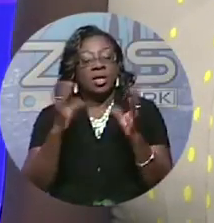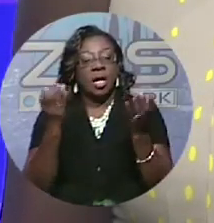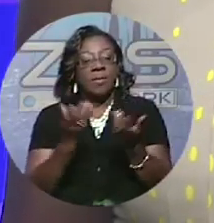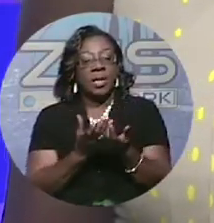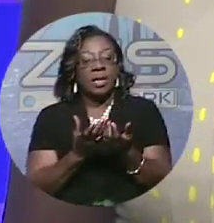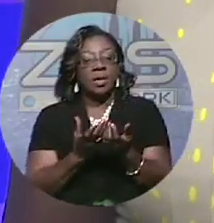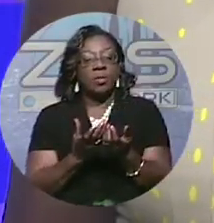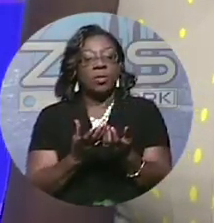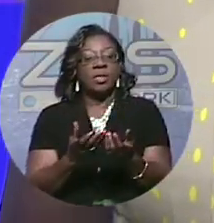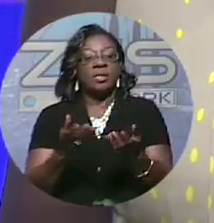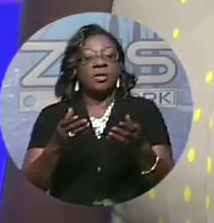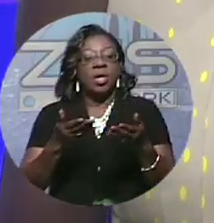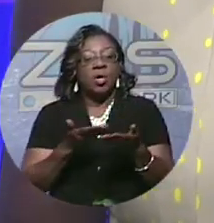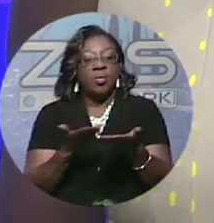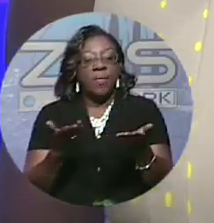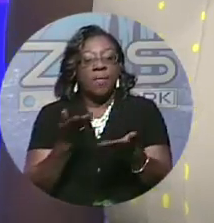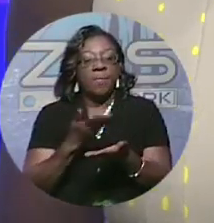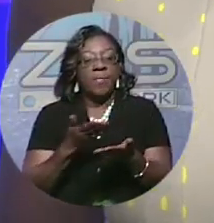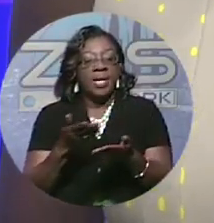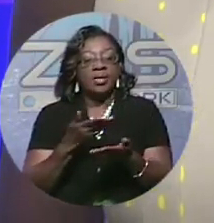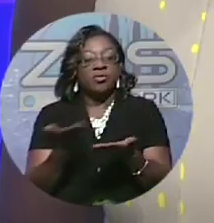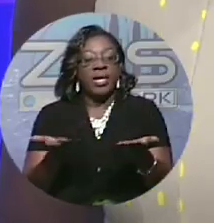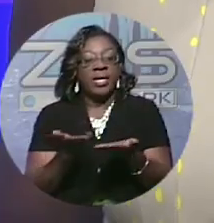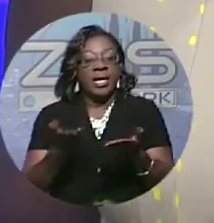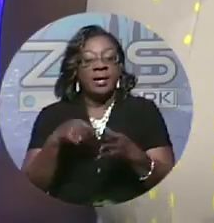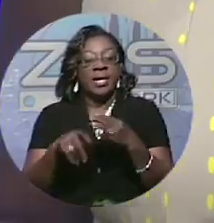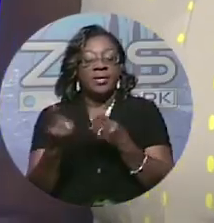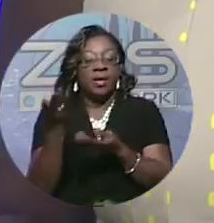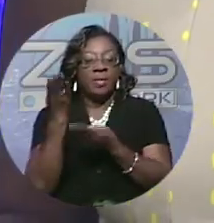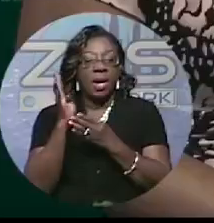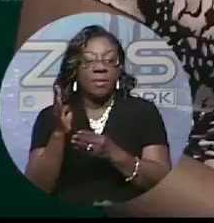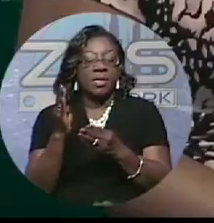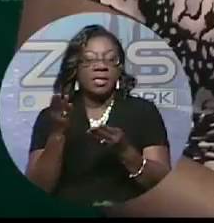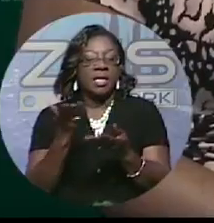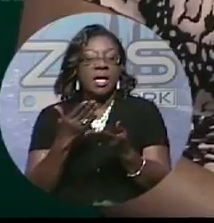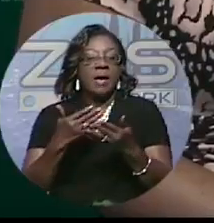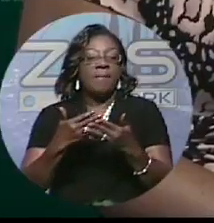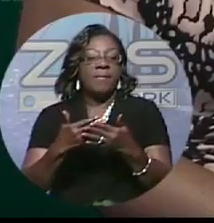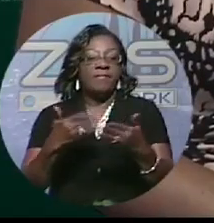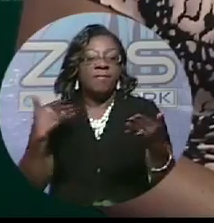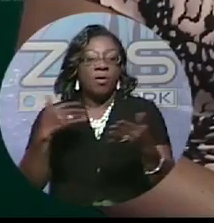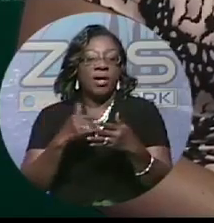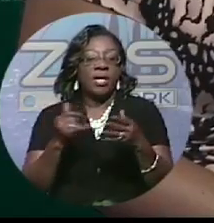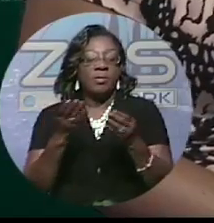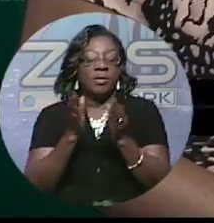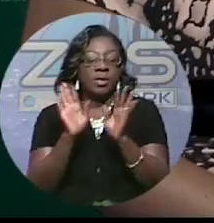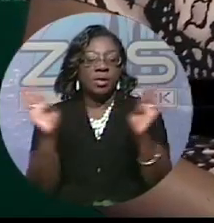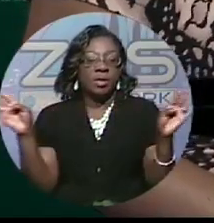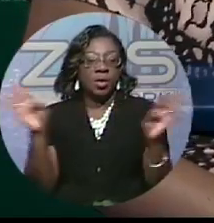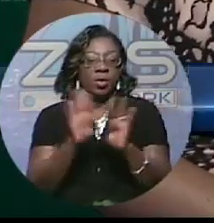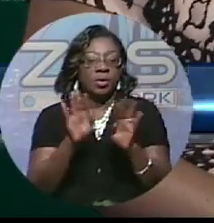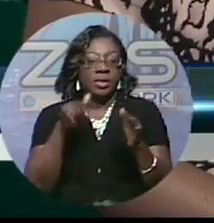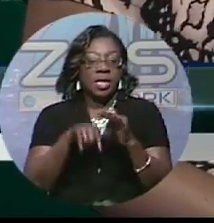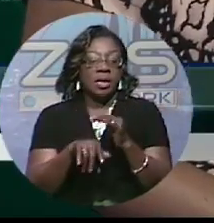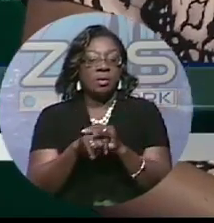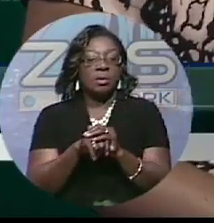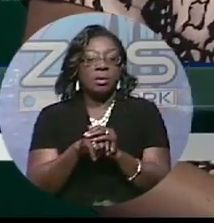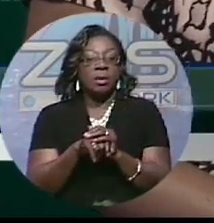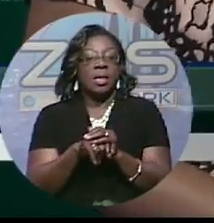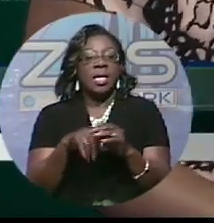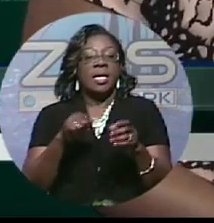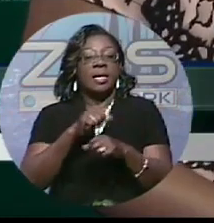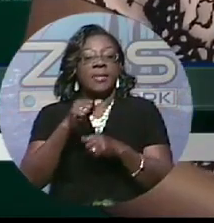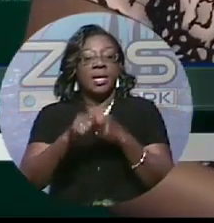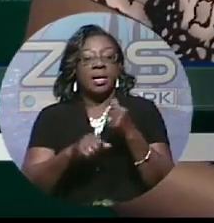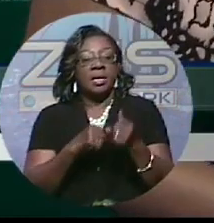was based right here in the Bahamas before being dissolved. It could be another major blow for the financial services